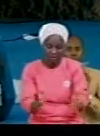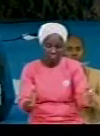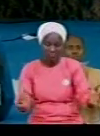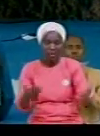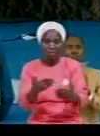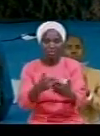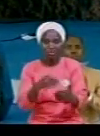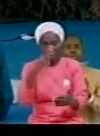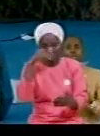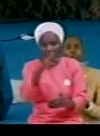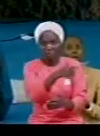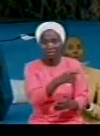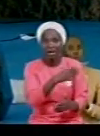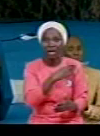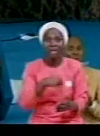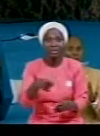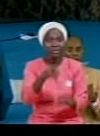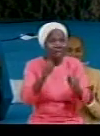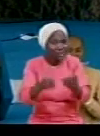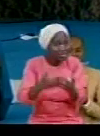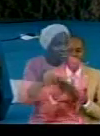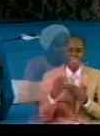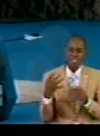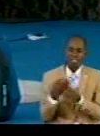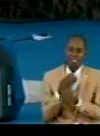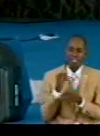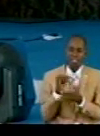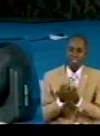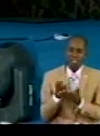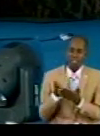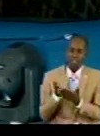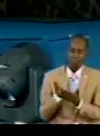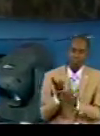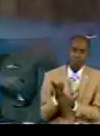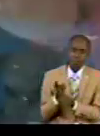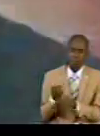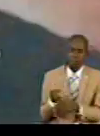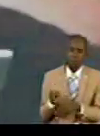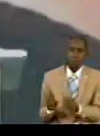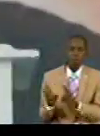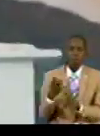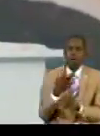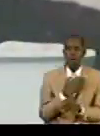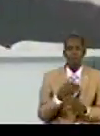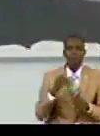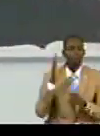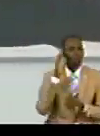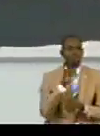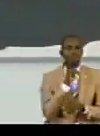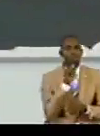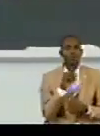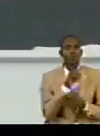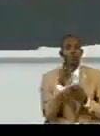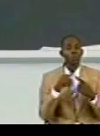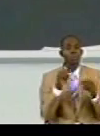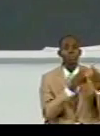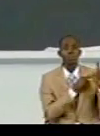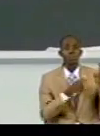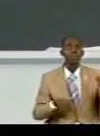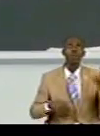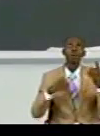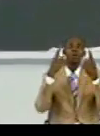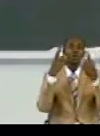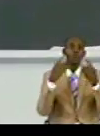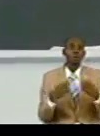easily have taken that way, and they did not. When the Lord comes, they'll be like the